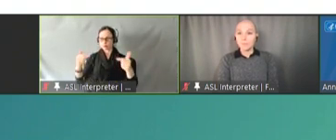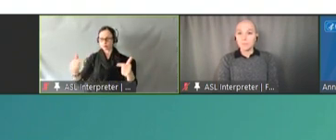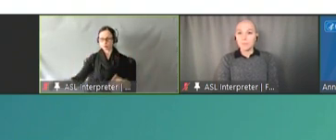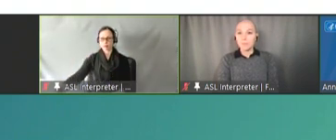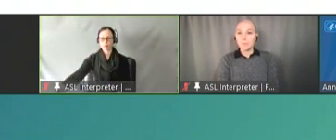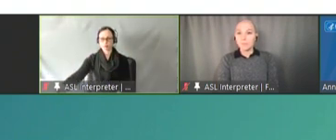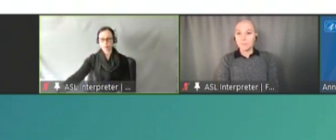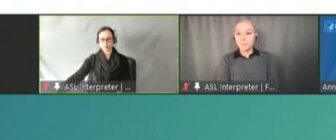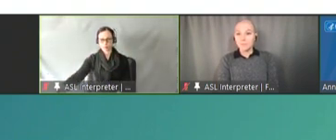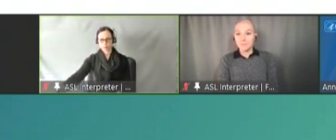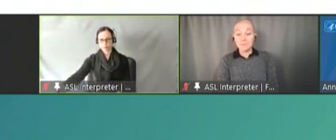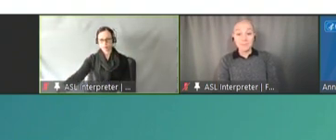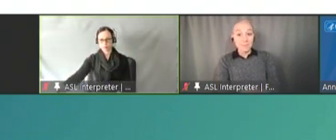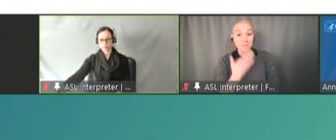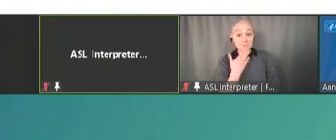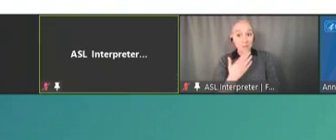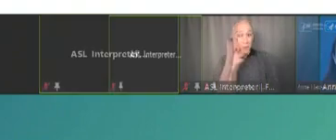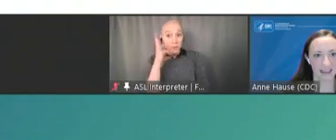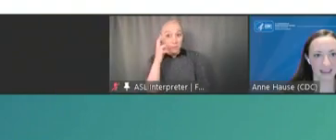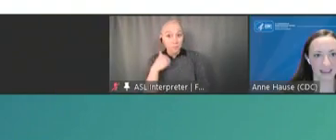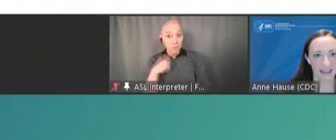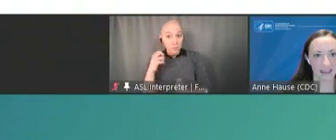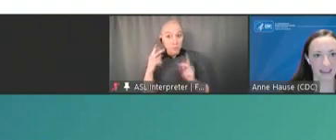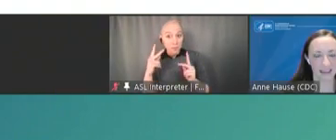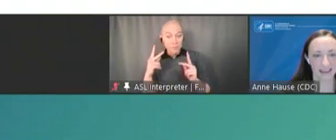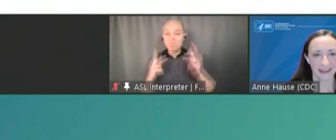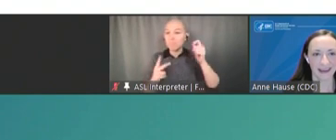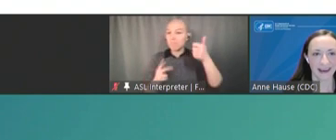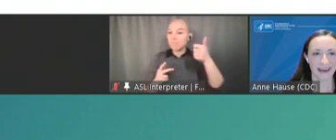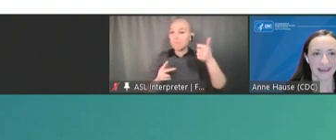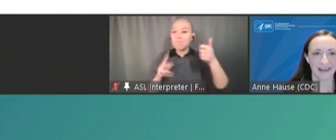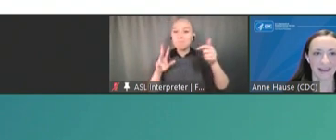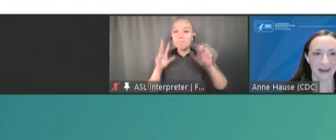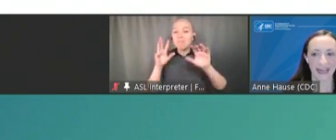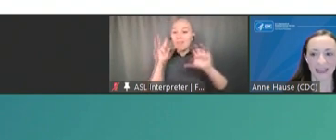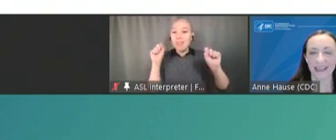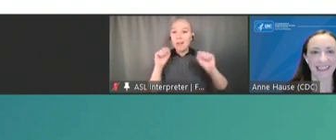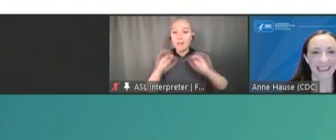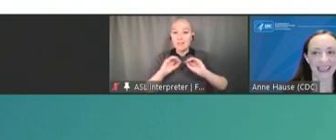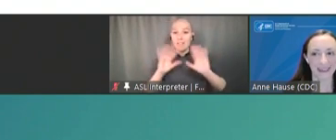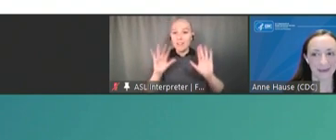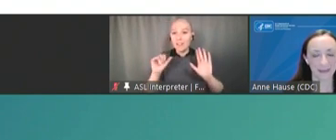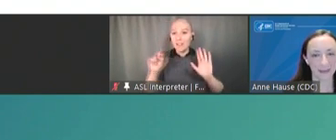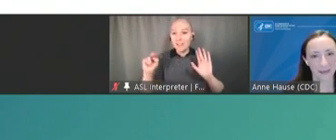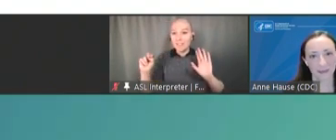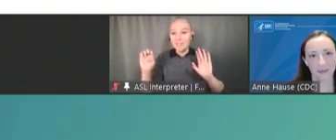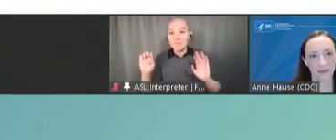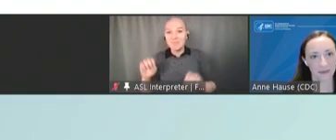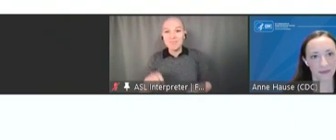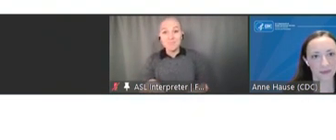Thank you. Can you hear me okay? You are loud and clear, Ann. All right. Next slide.